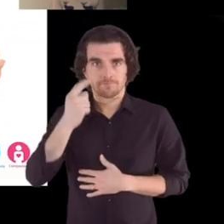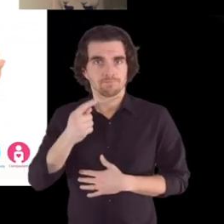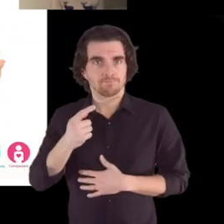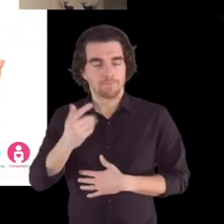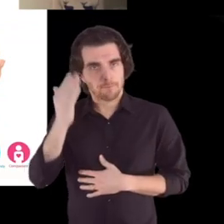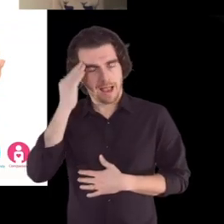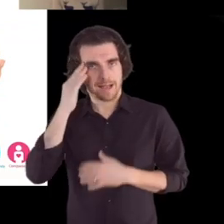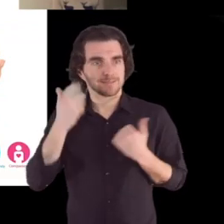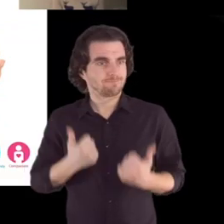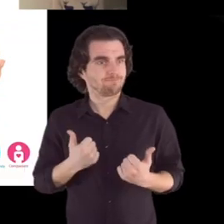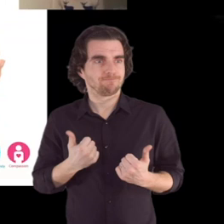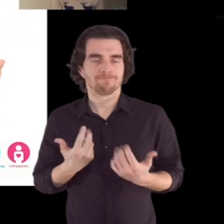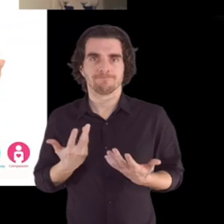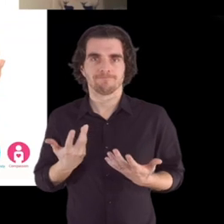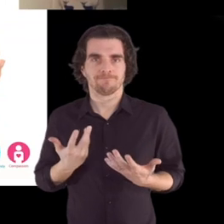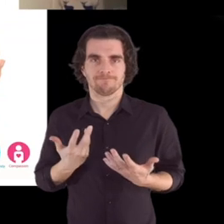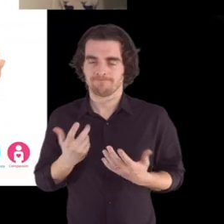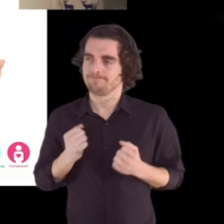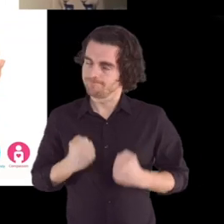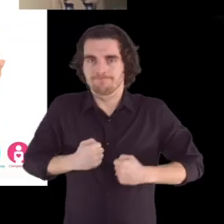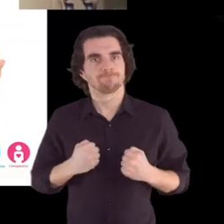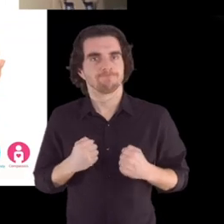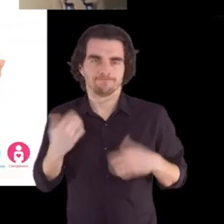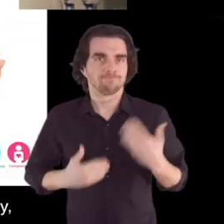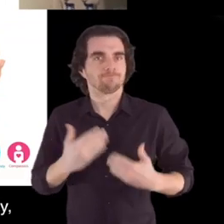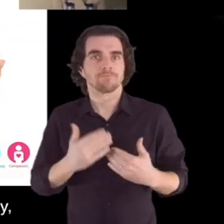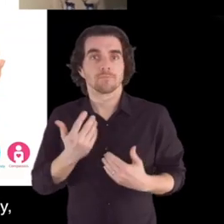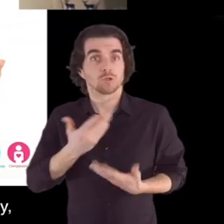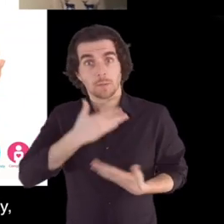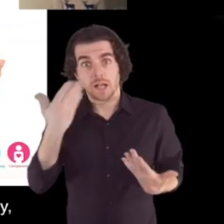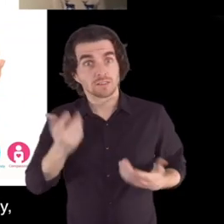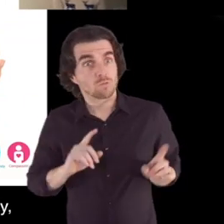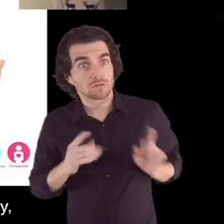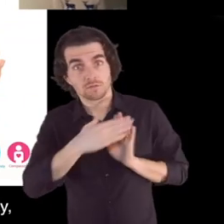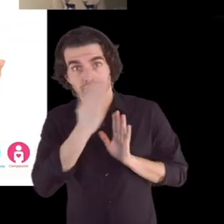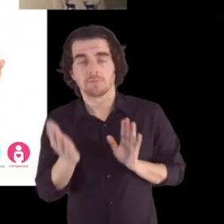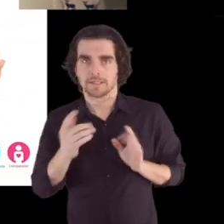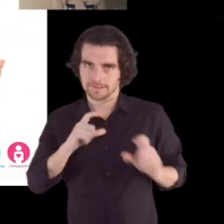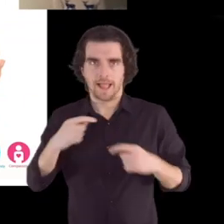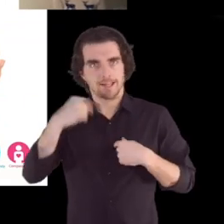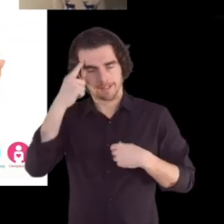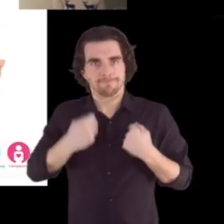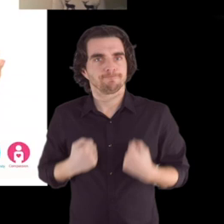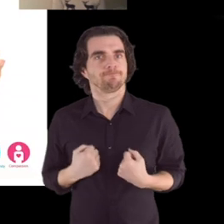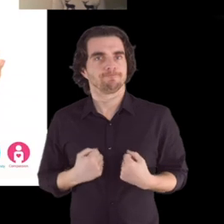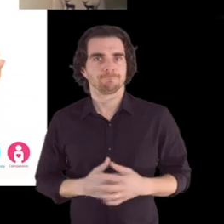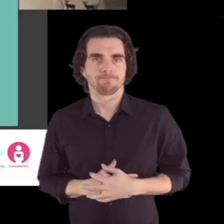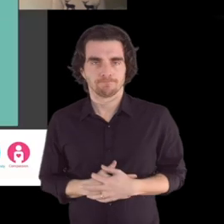mindful for each day and try and make a conscious decision to stay in the present moment for that activity, however long it's going to be.